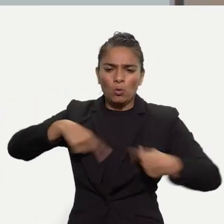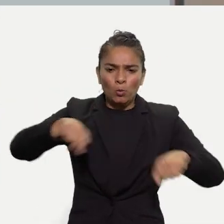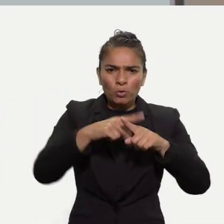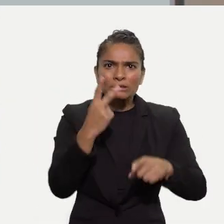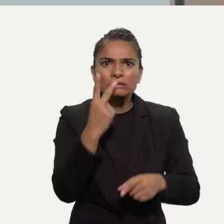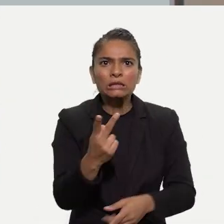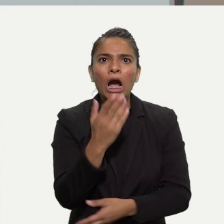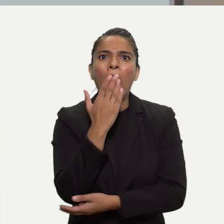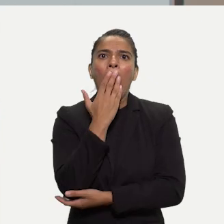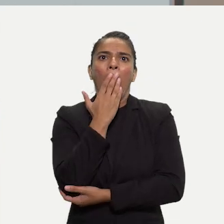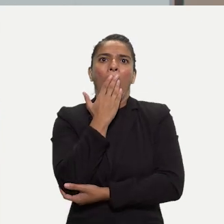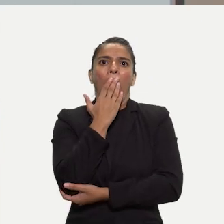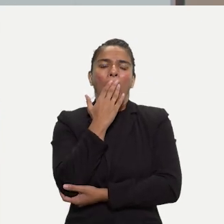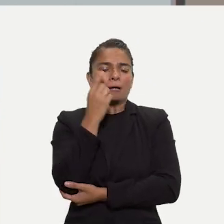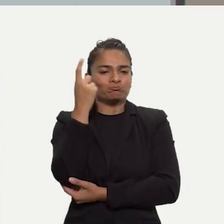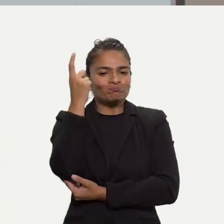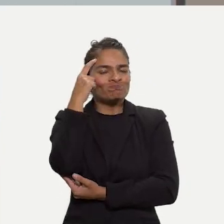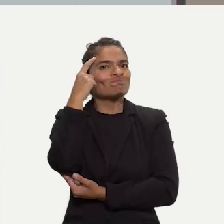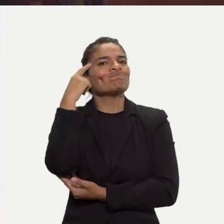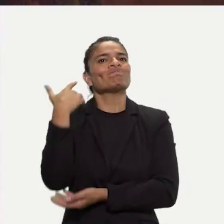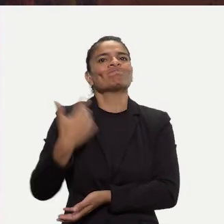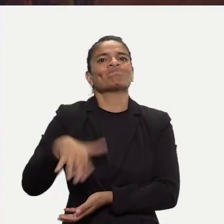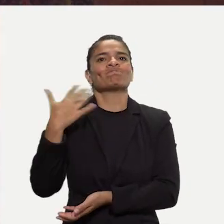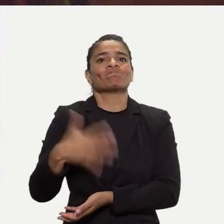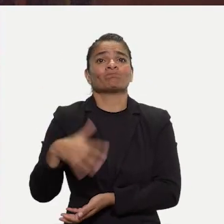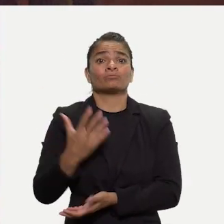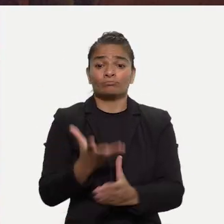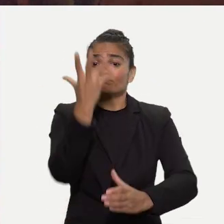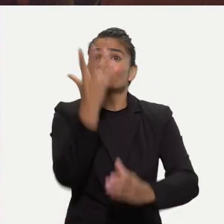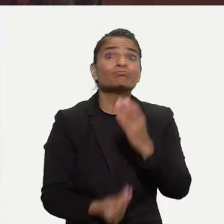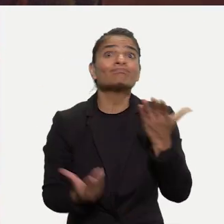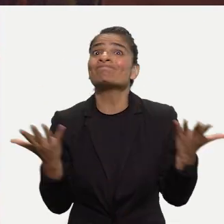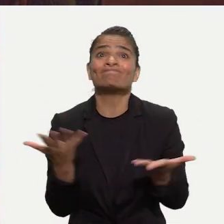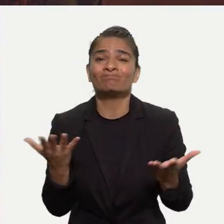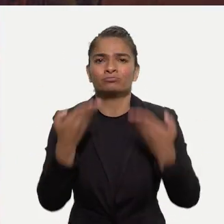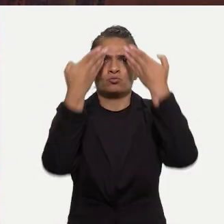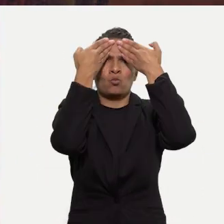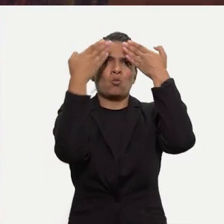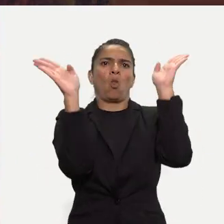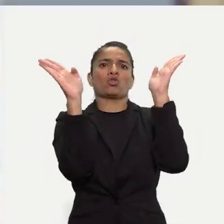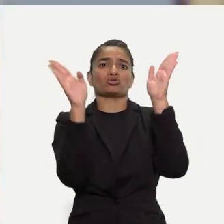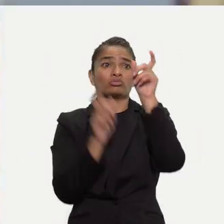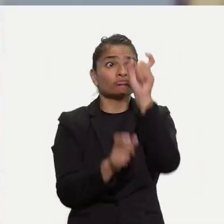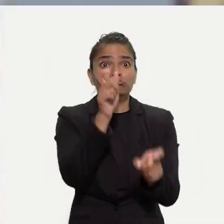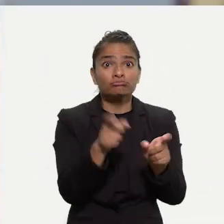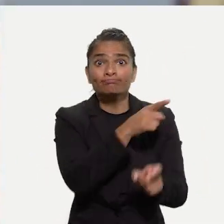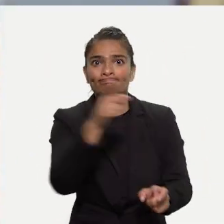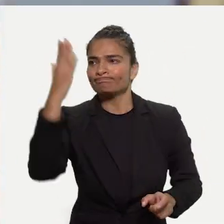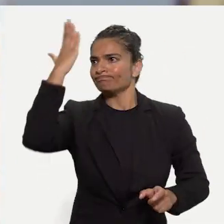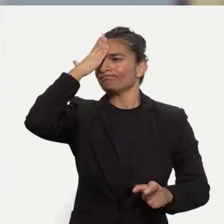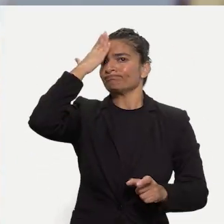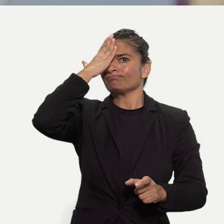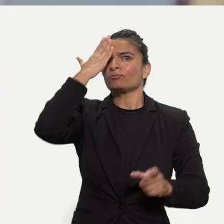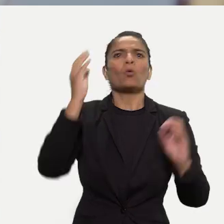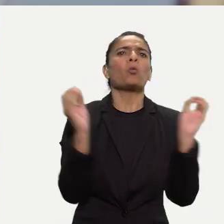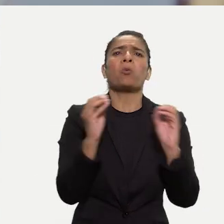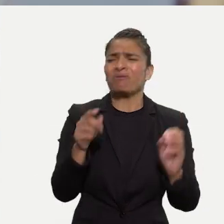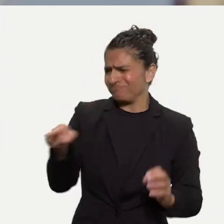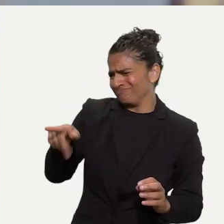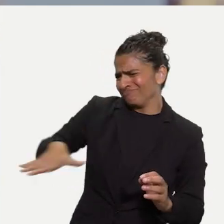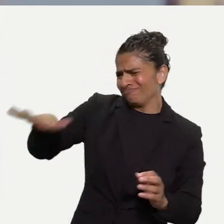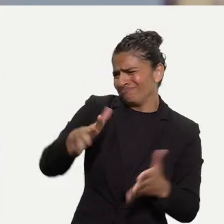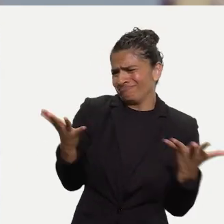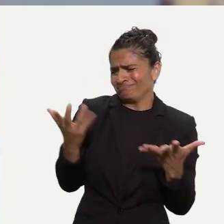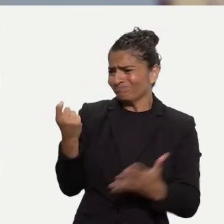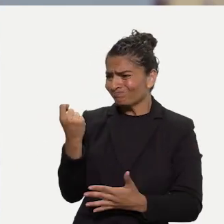of disaster risk reduction in many of these cities. And what we realized was summed up into 3 big gaps. One is